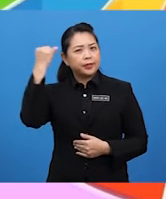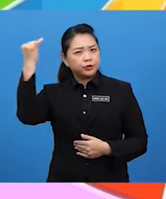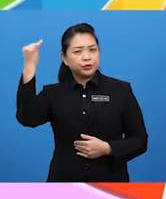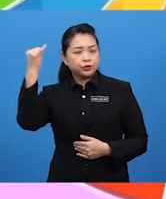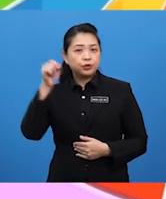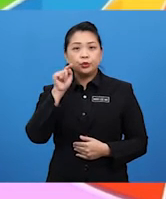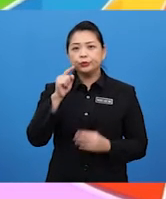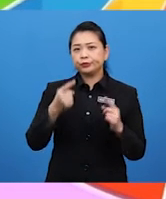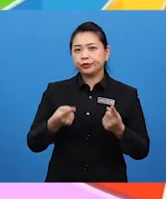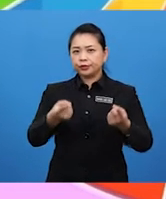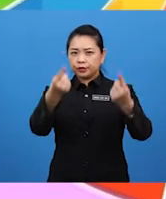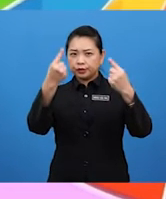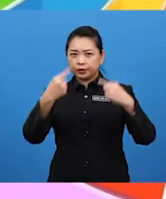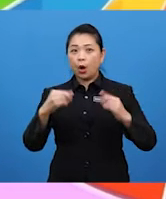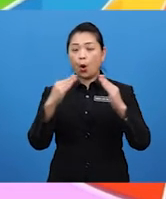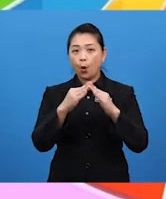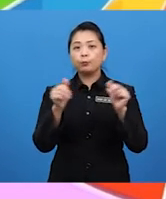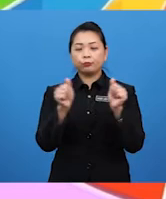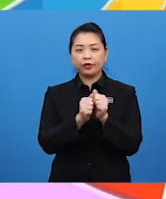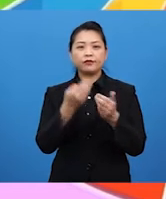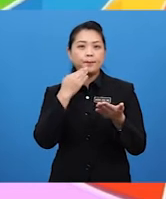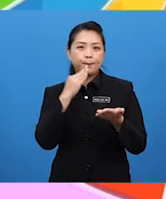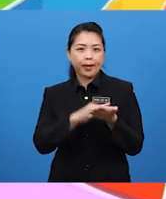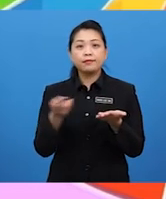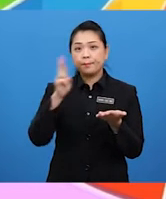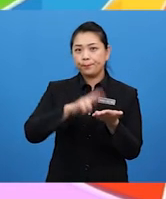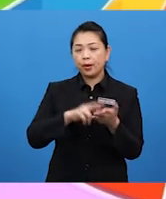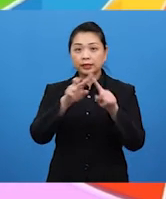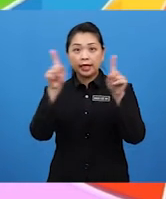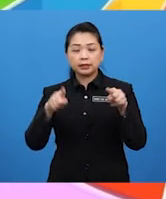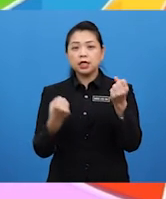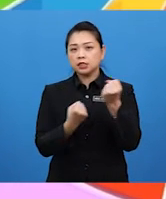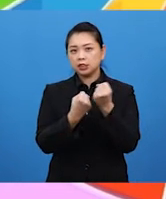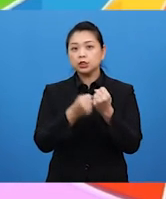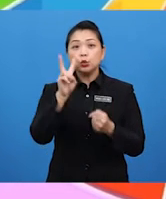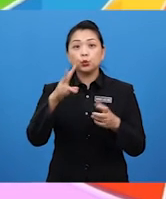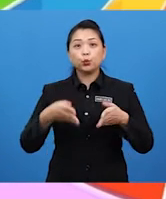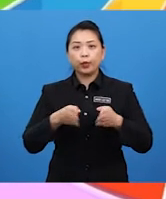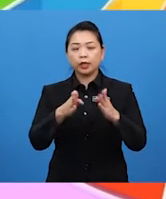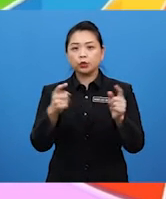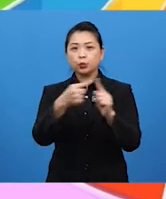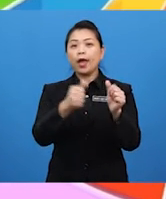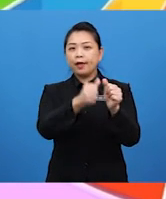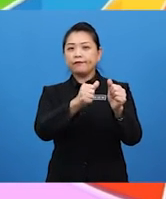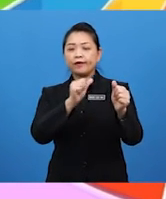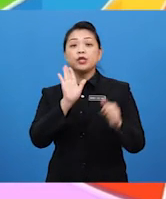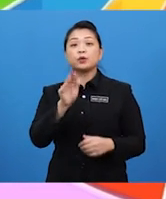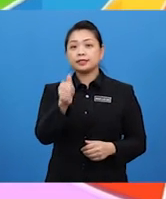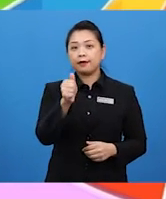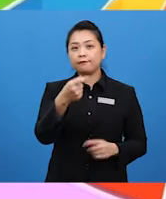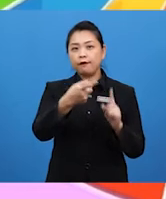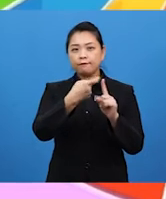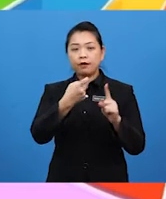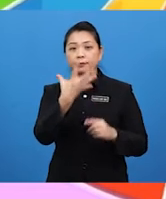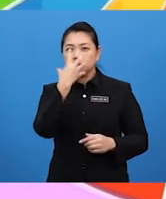Imagine you return home with a bad report card. Suggest two ways to avoid yourself from being scolded